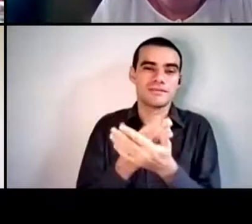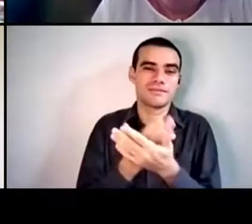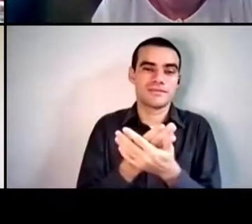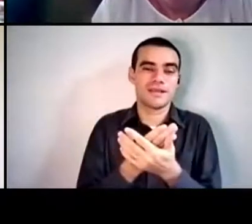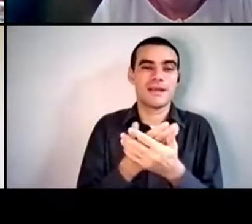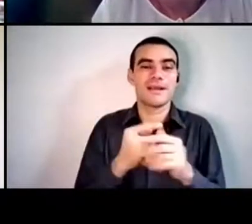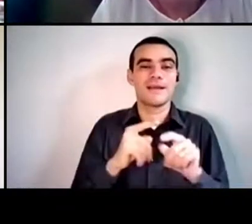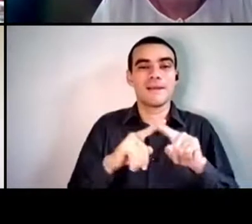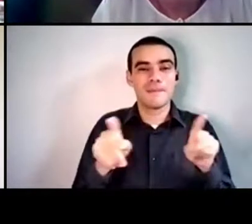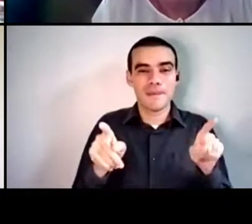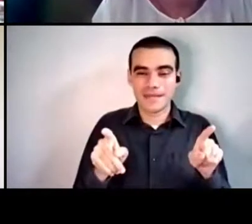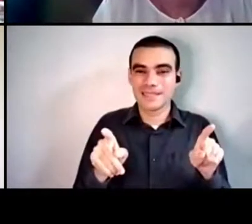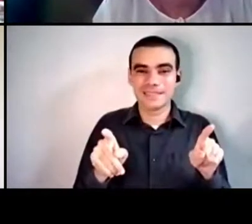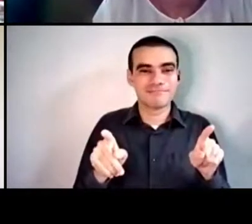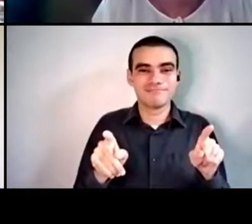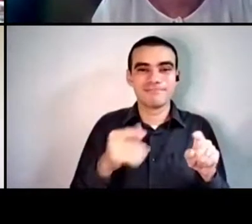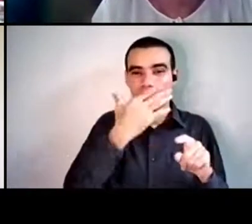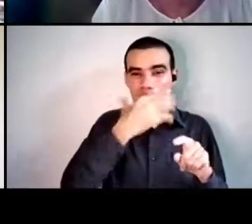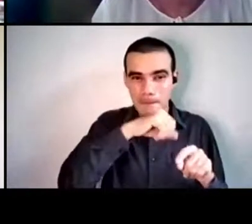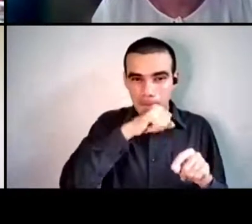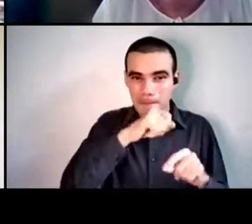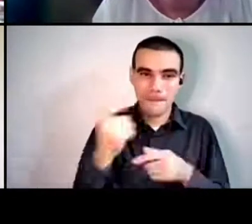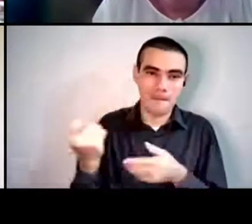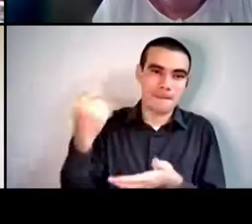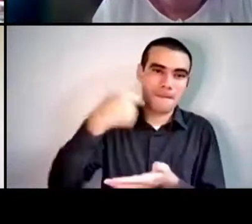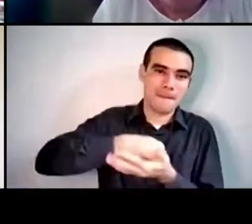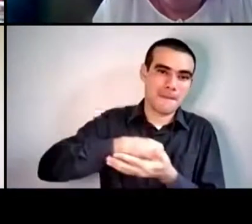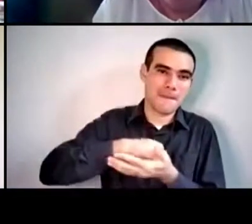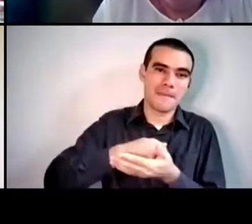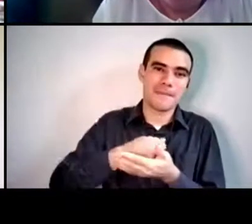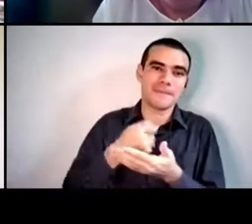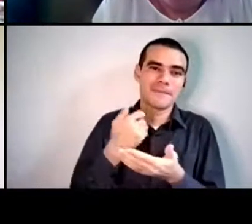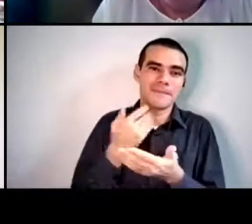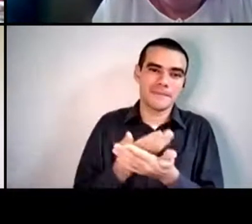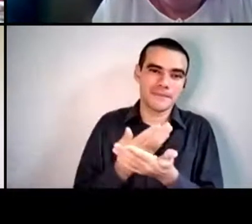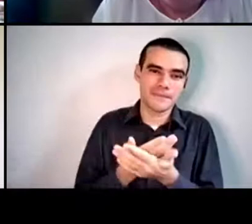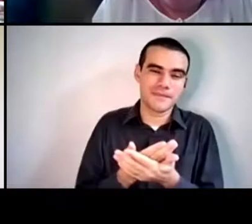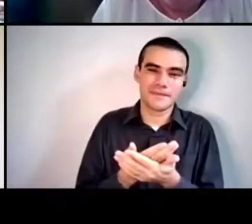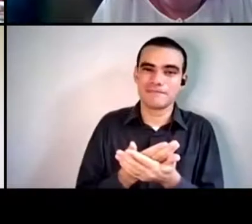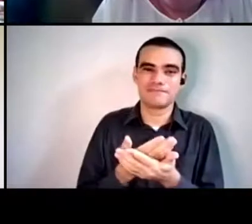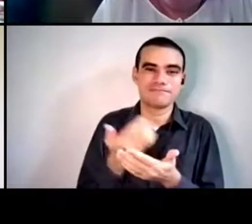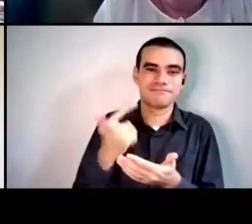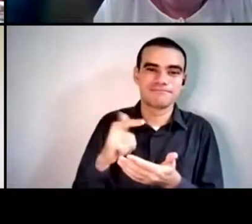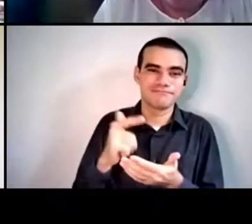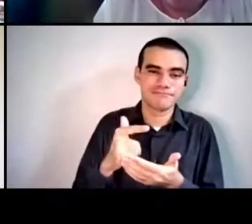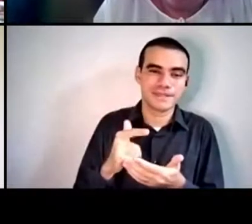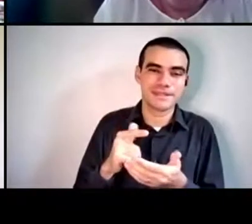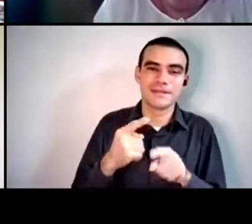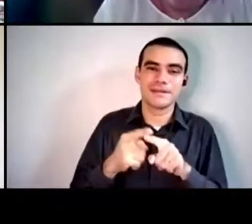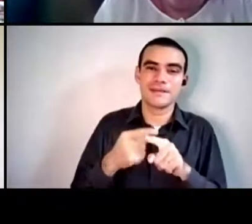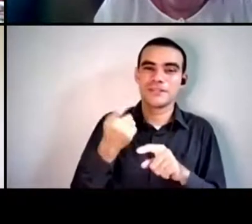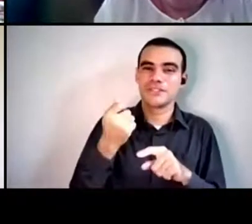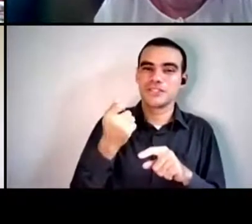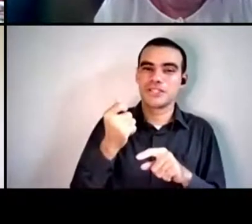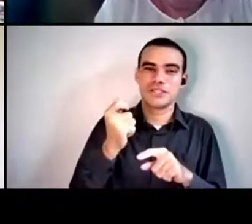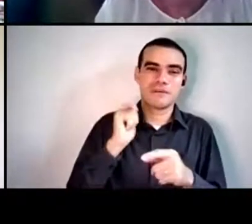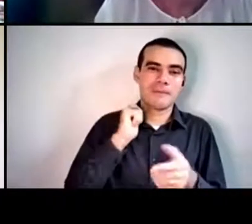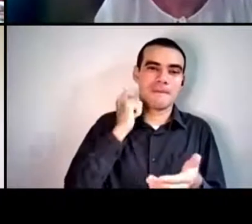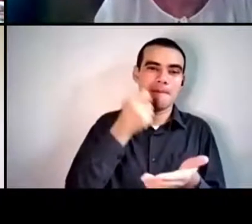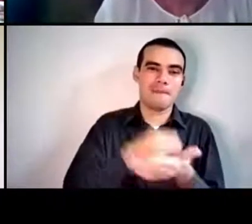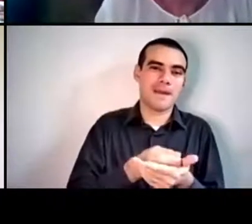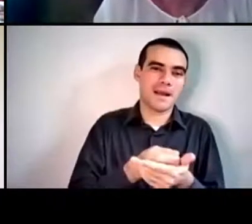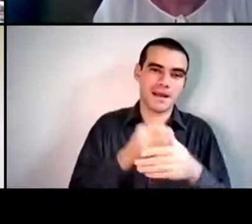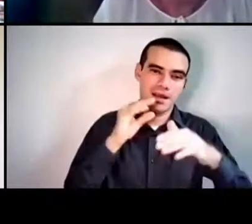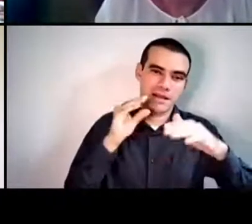huge, but unfortunately they went past the phase that their parents want to pay for their education, and they do